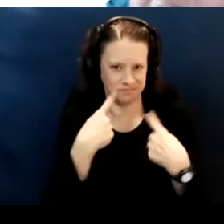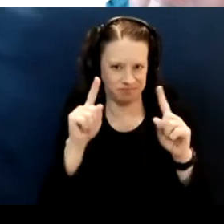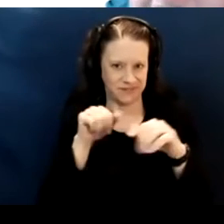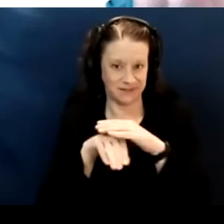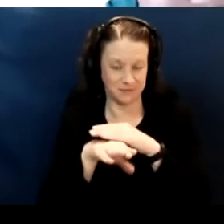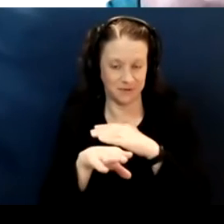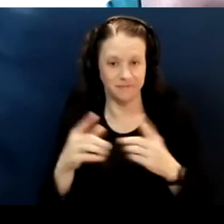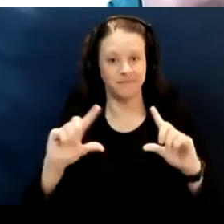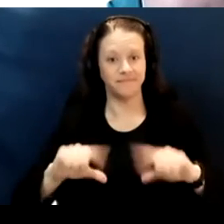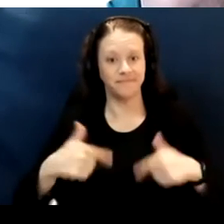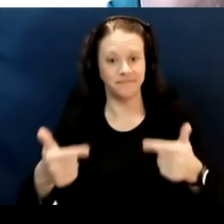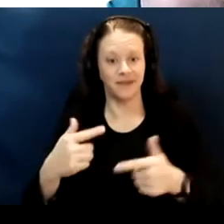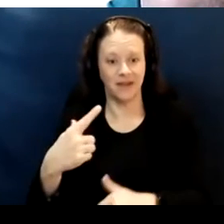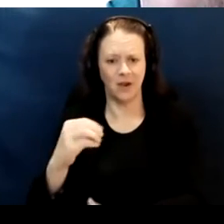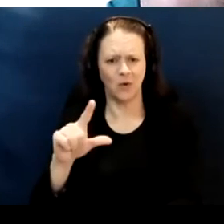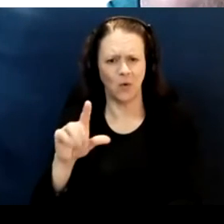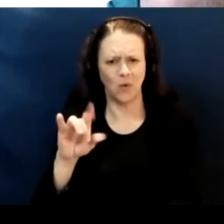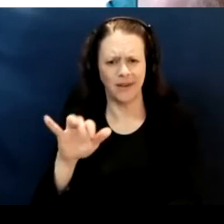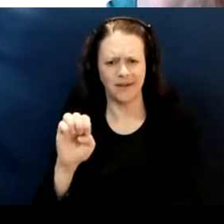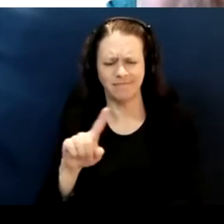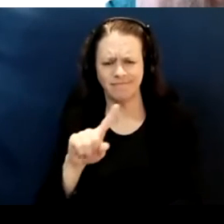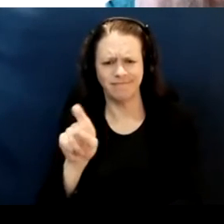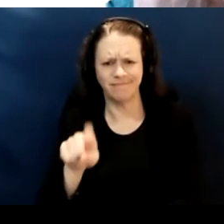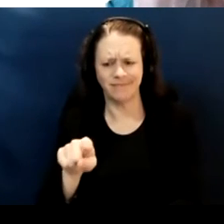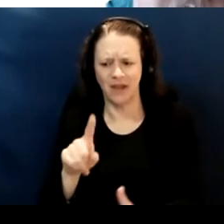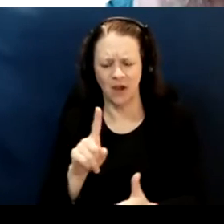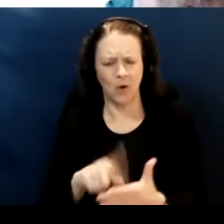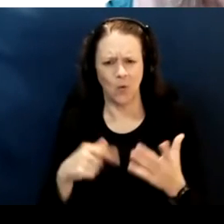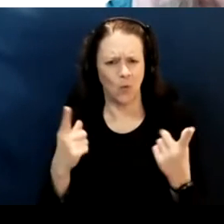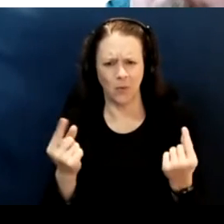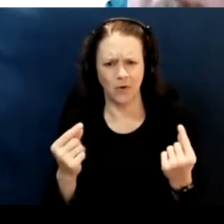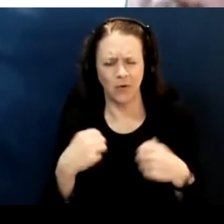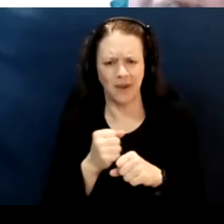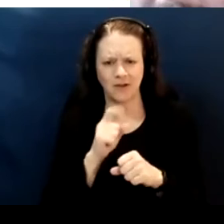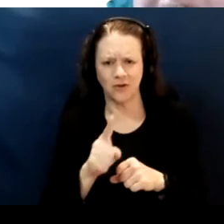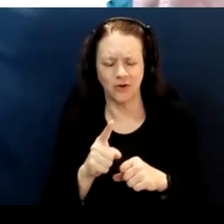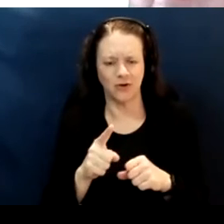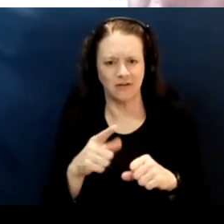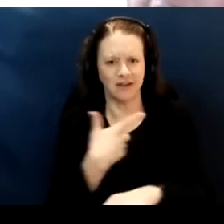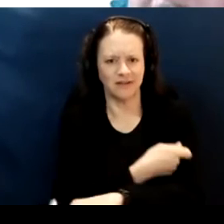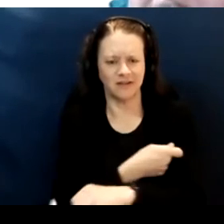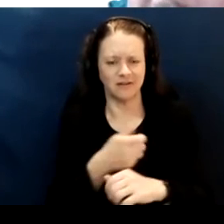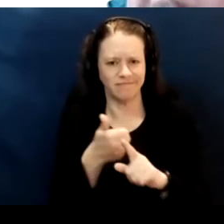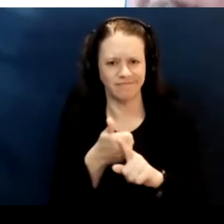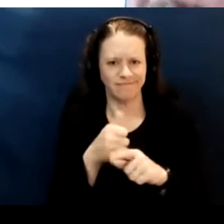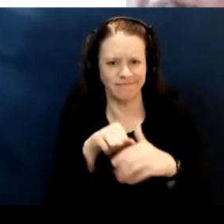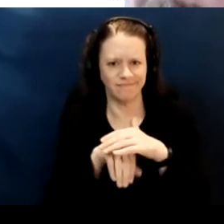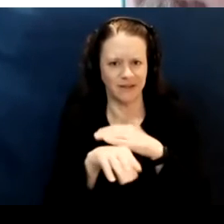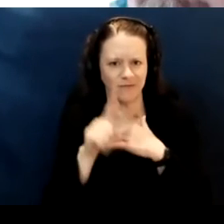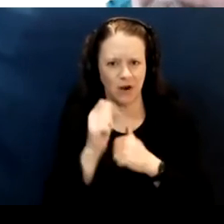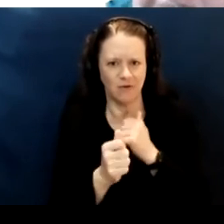And Goldie, what can we do to make sure vaccination is accessible for everyone? I know you hit a little bit on